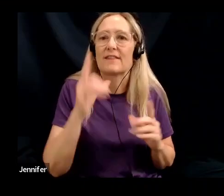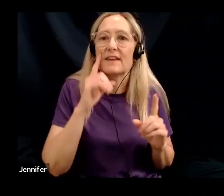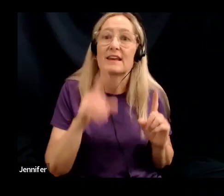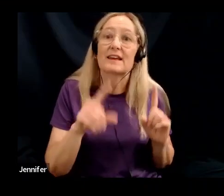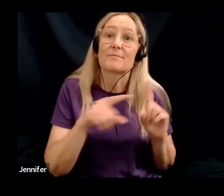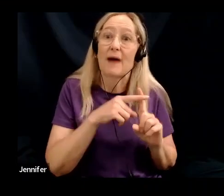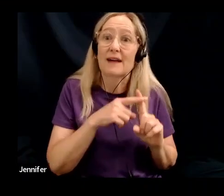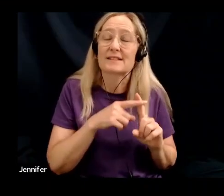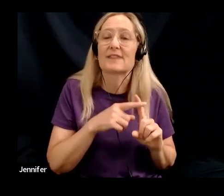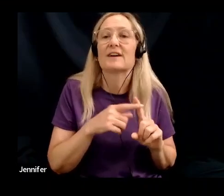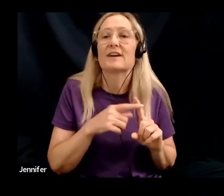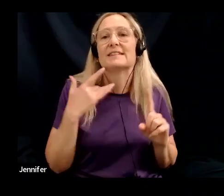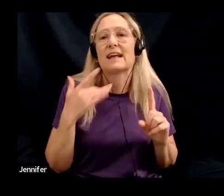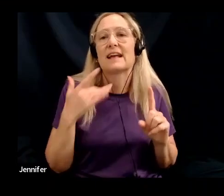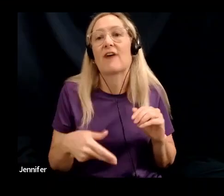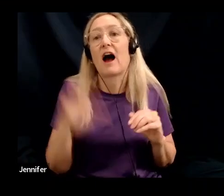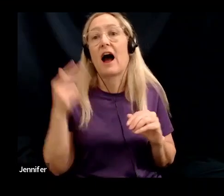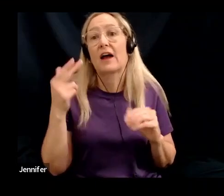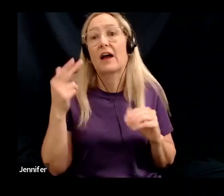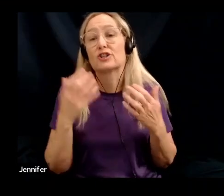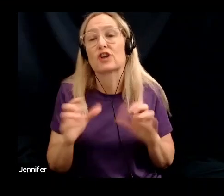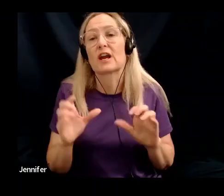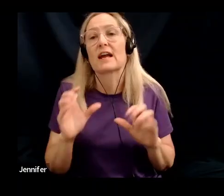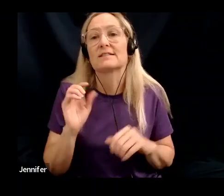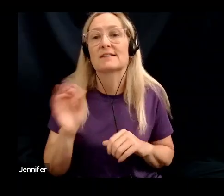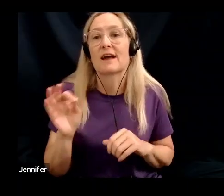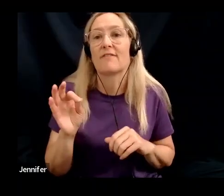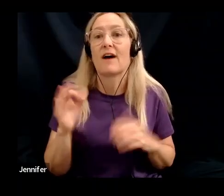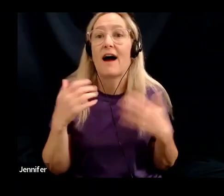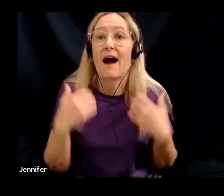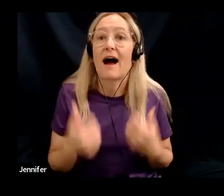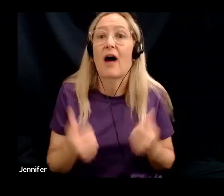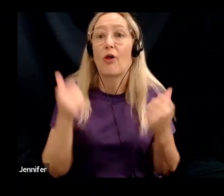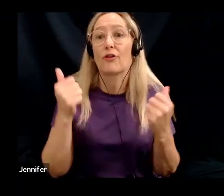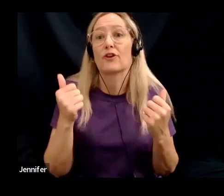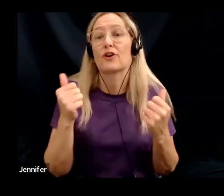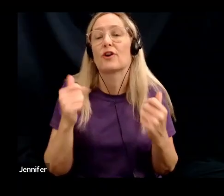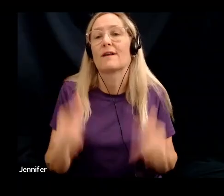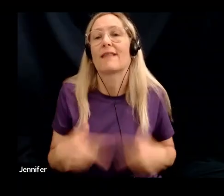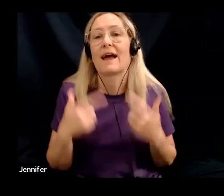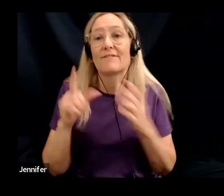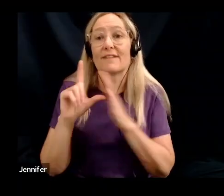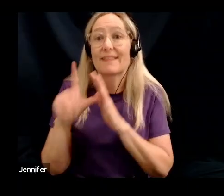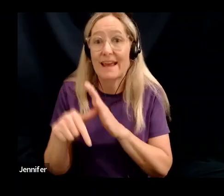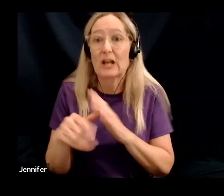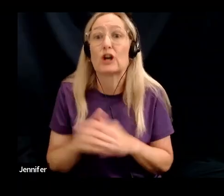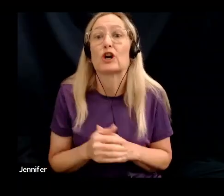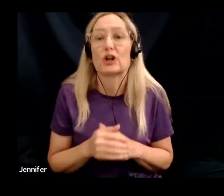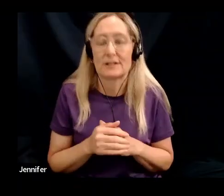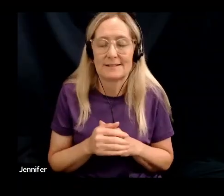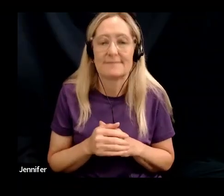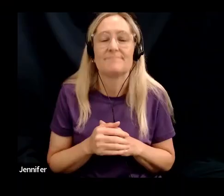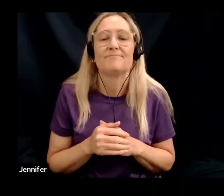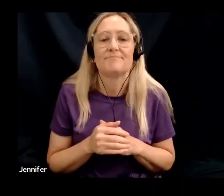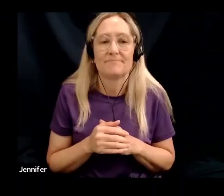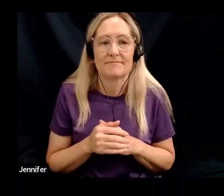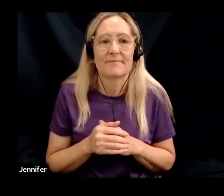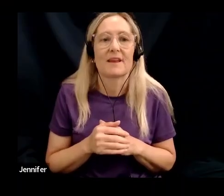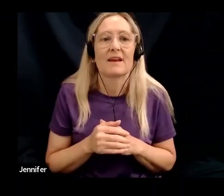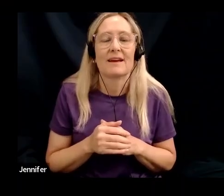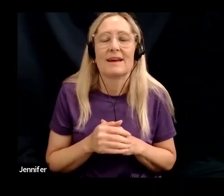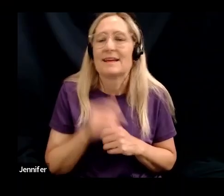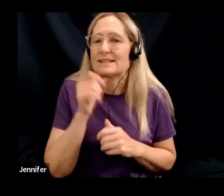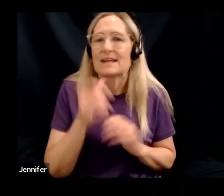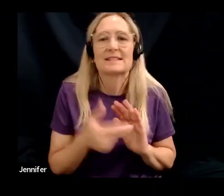have, higher chances of a healthier life later on in life. And this